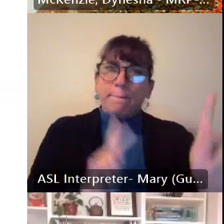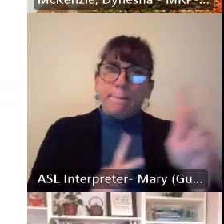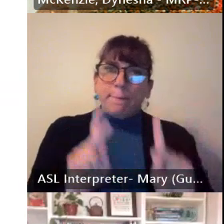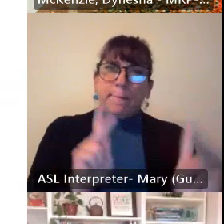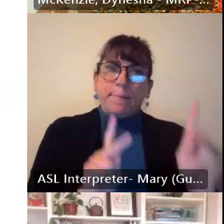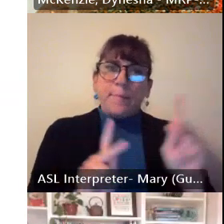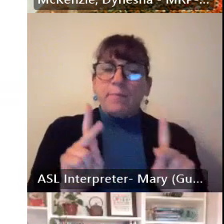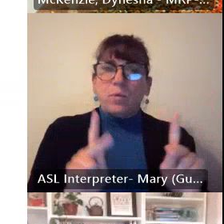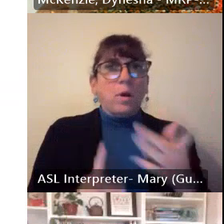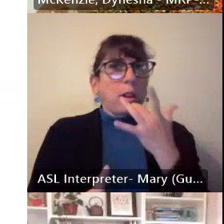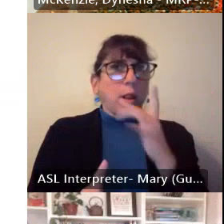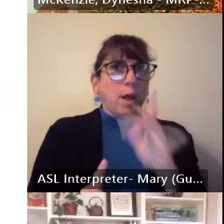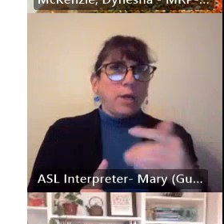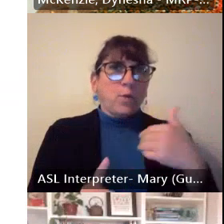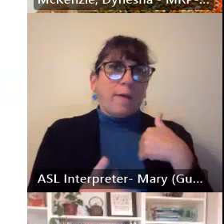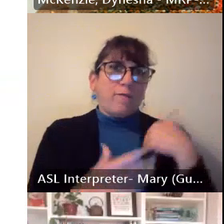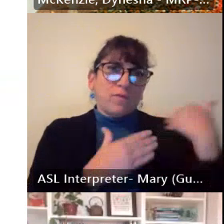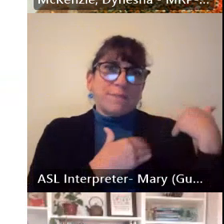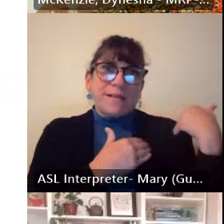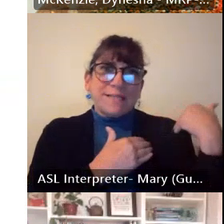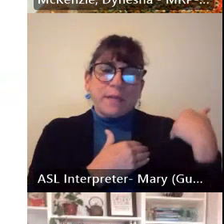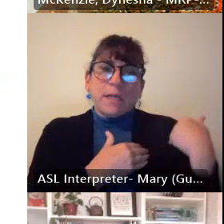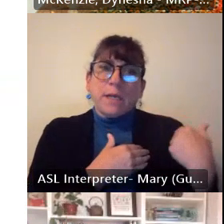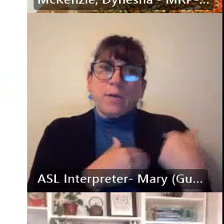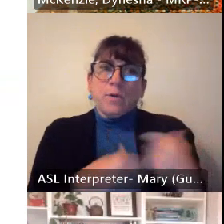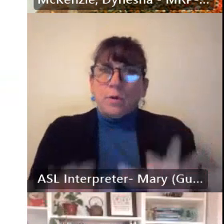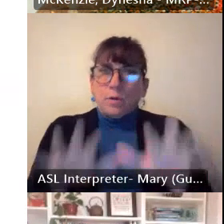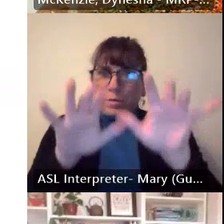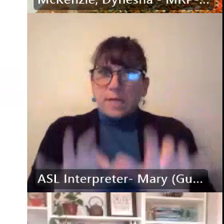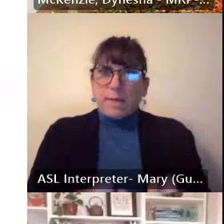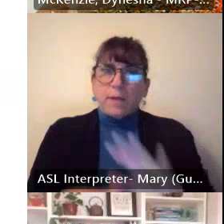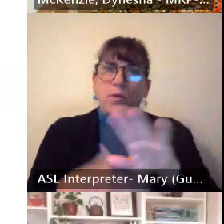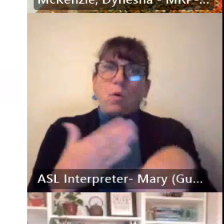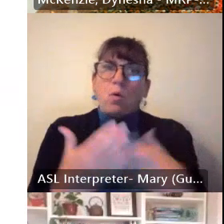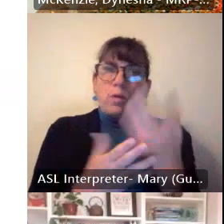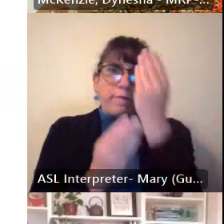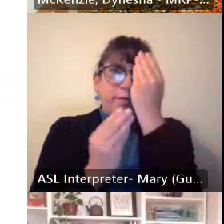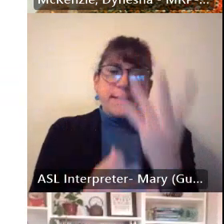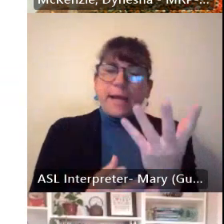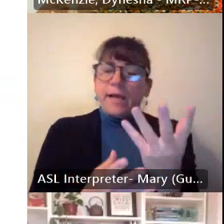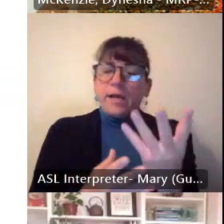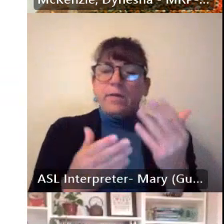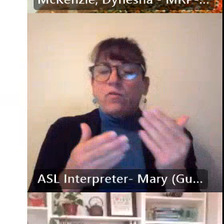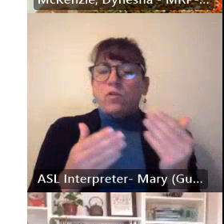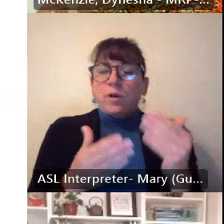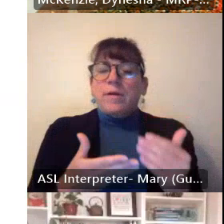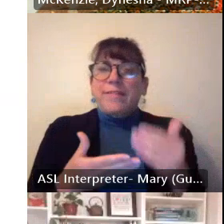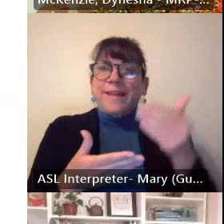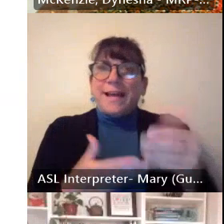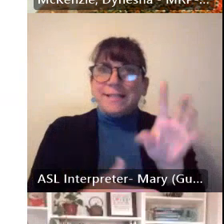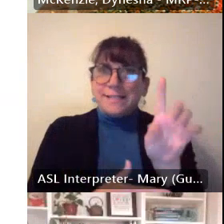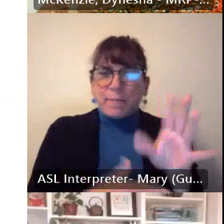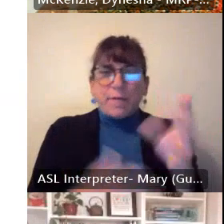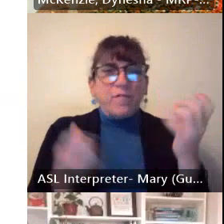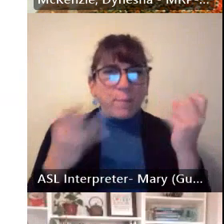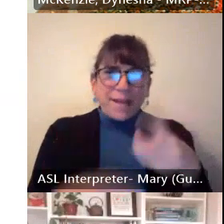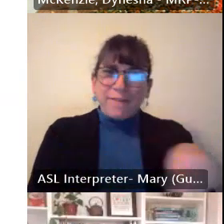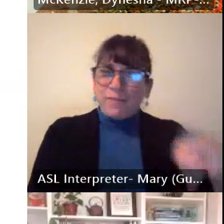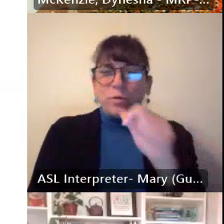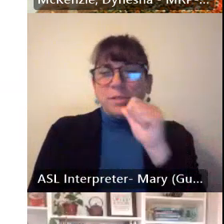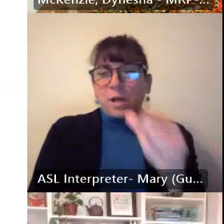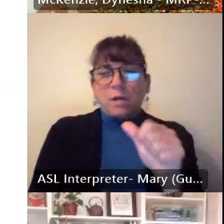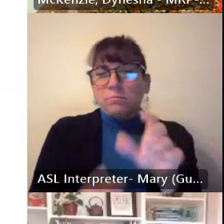are lucky enough to have the responsibility to put in all of the data into the Max database. So for many of you, this is not as